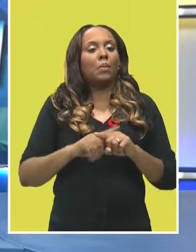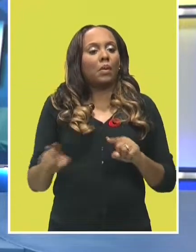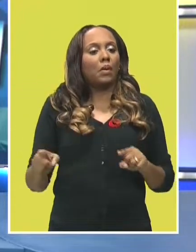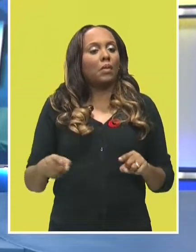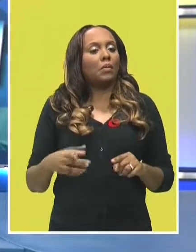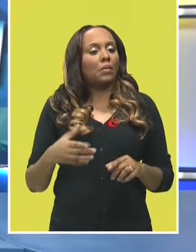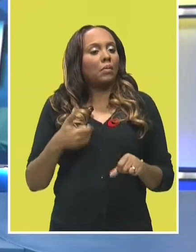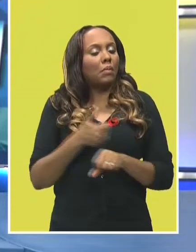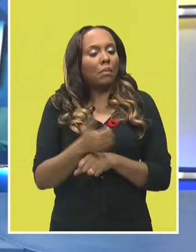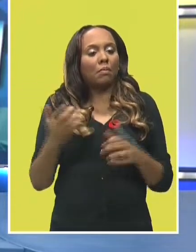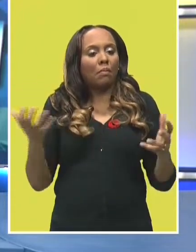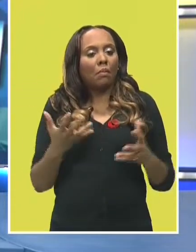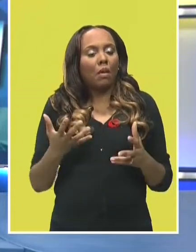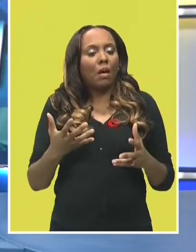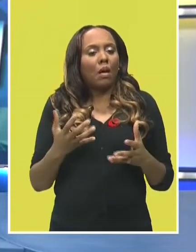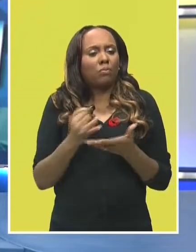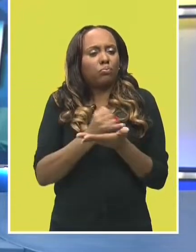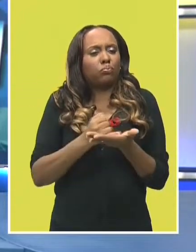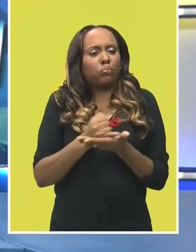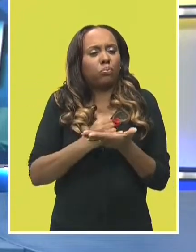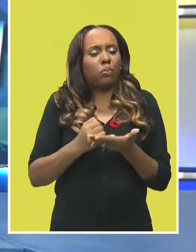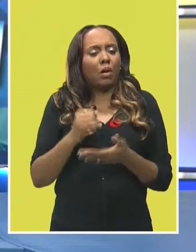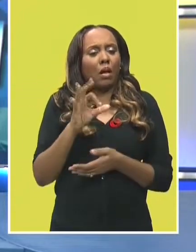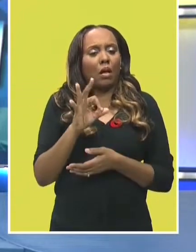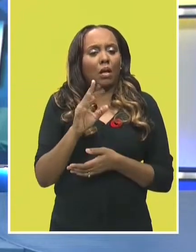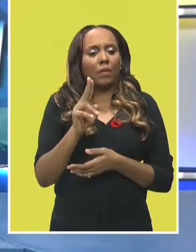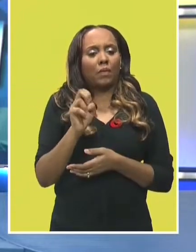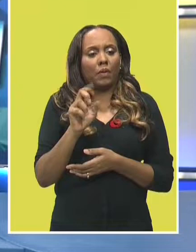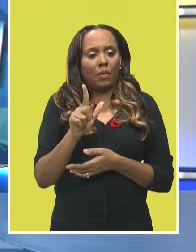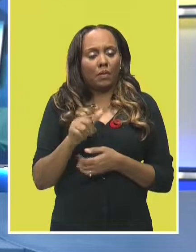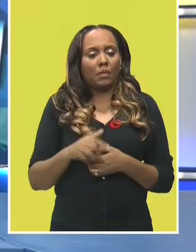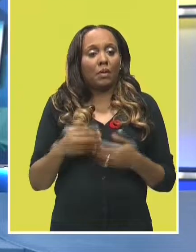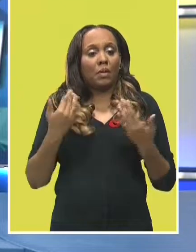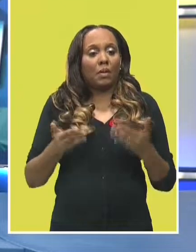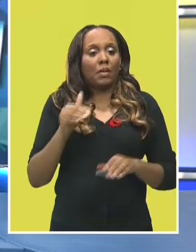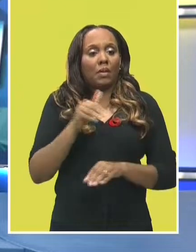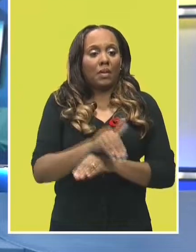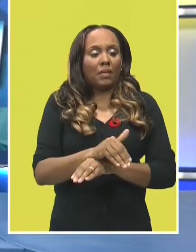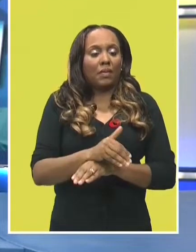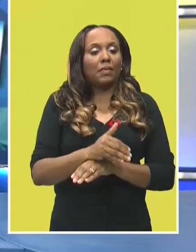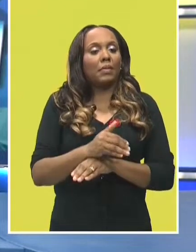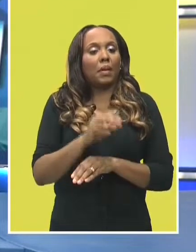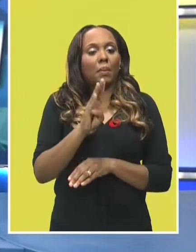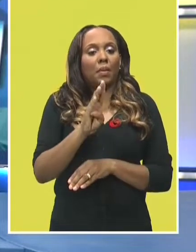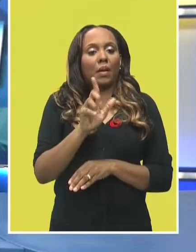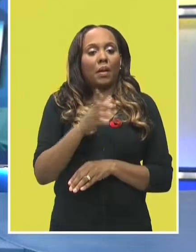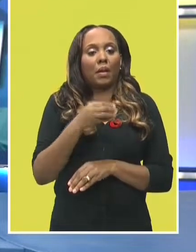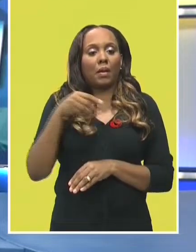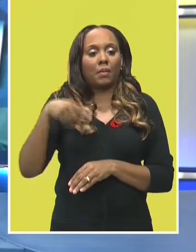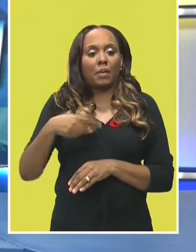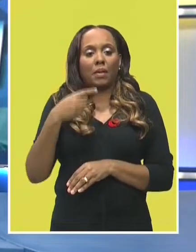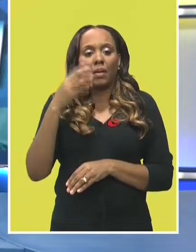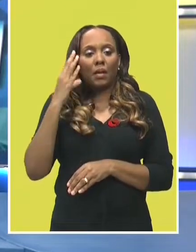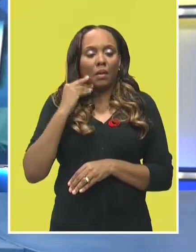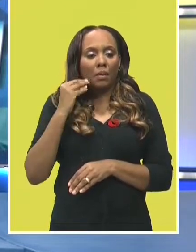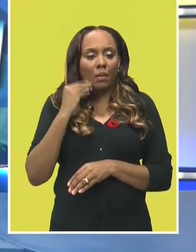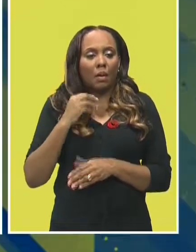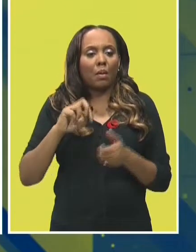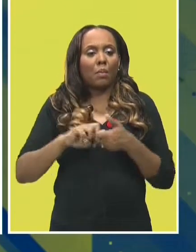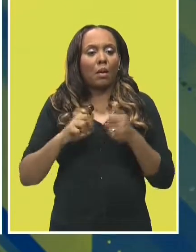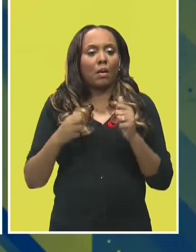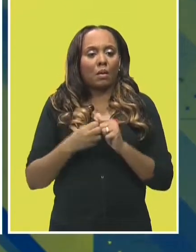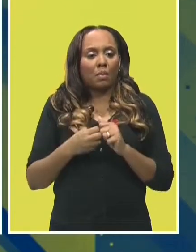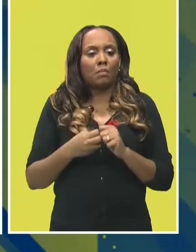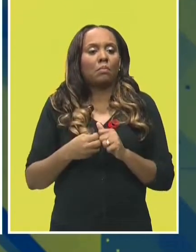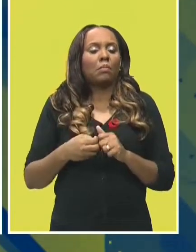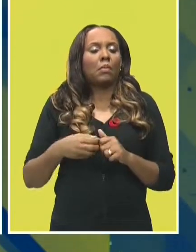calling contaminated fuel. In a statement this evening, the BLNP said it was experiencing an issue with its heavy fuel oil